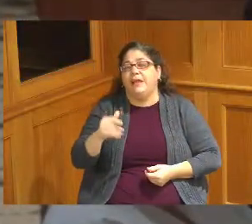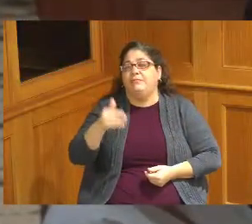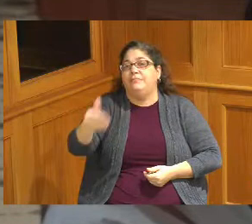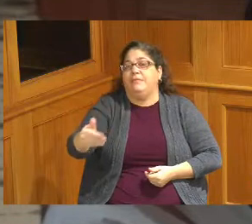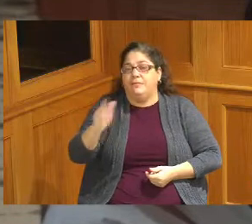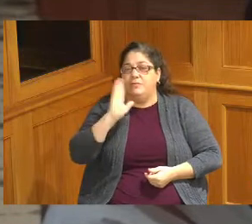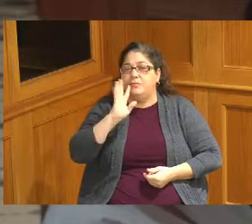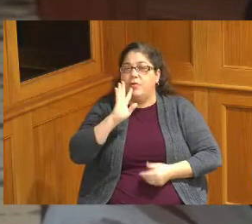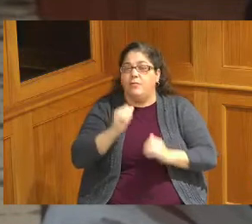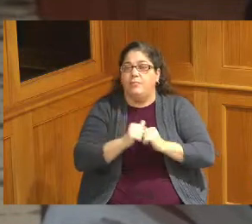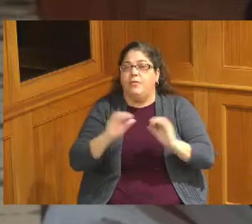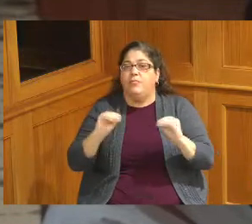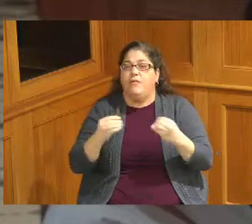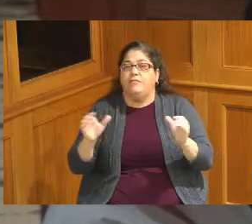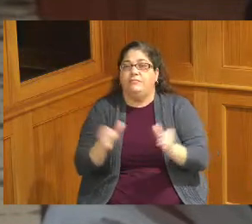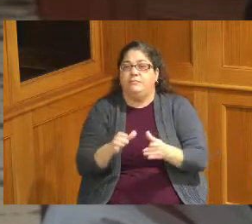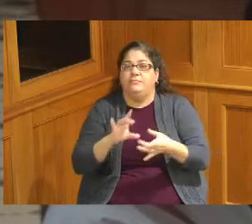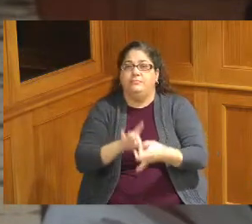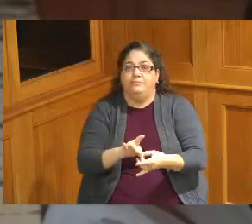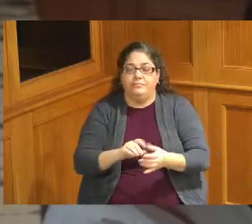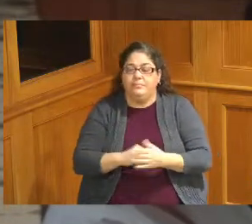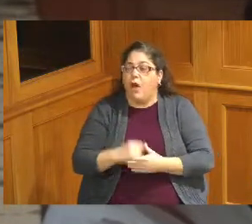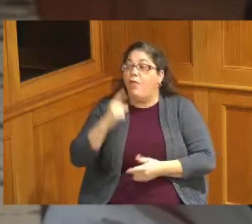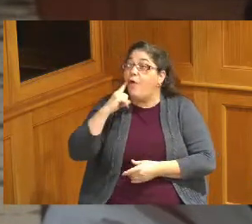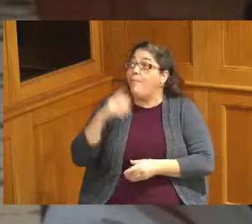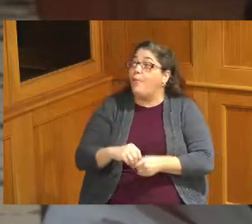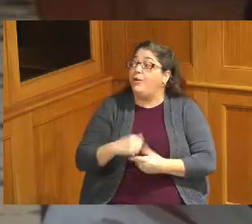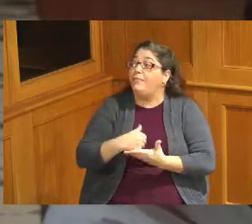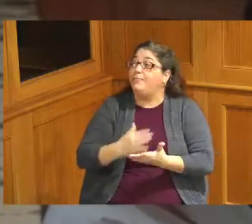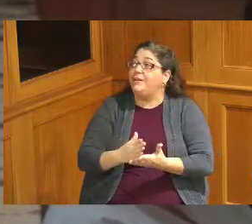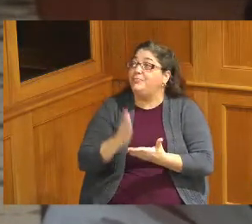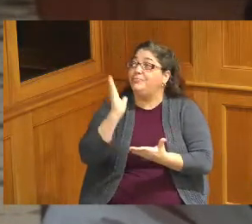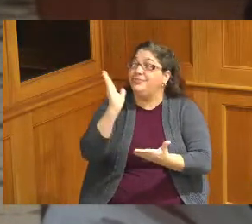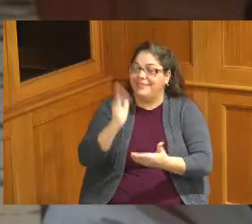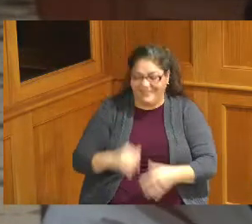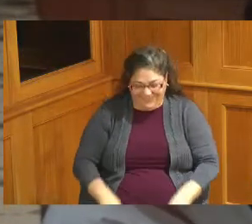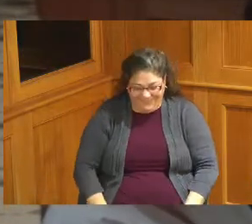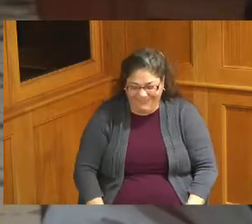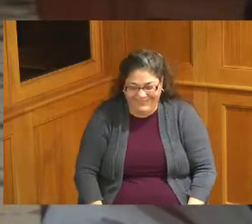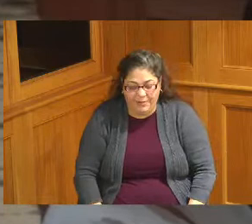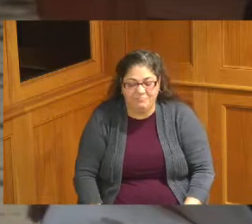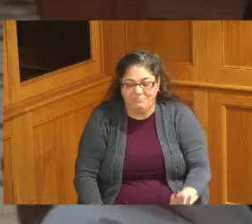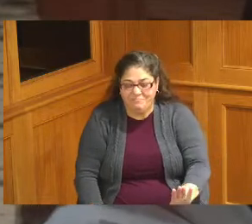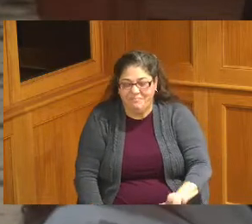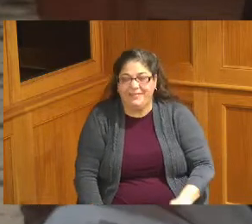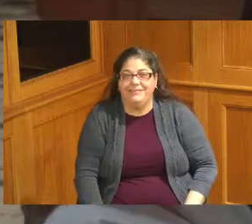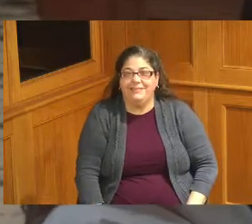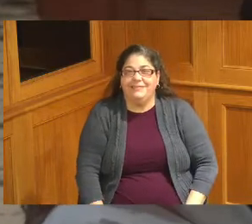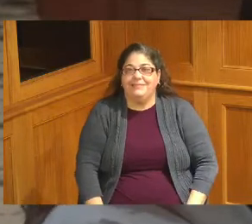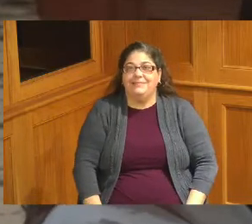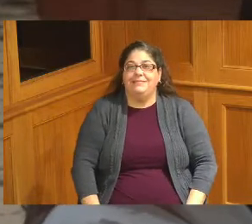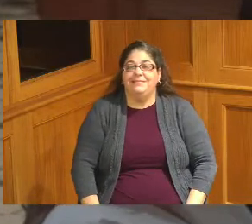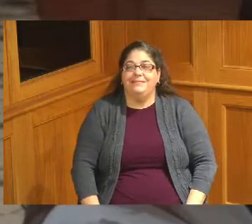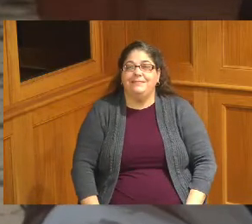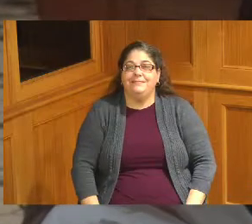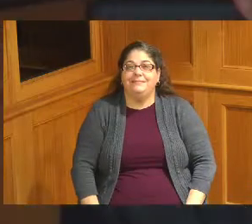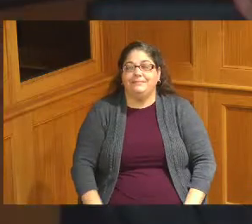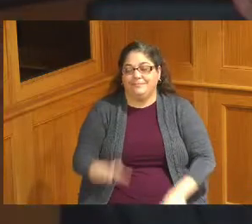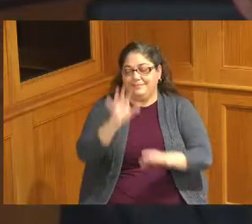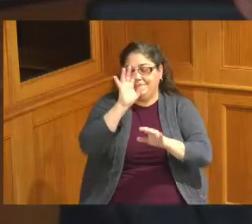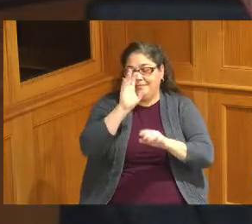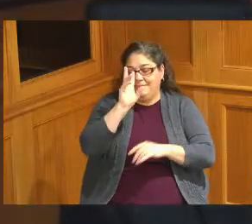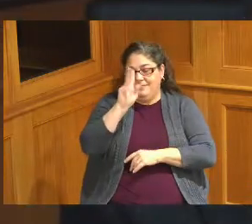update on the Office of Small Business. So not part of I thought it was part of the budget presentation. Sorry. So I note that